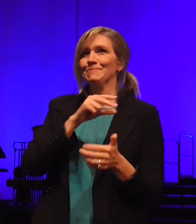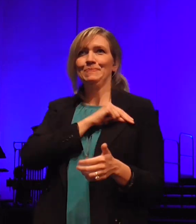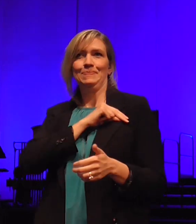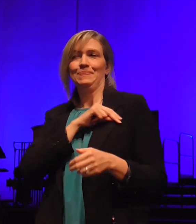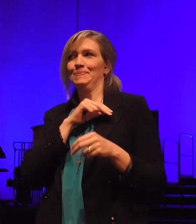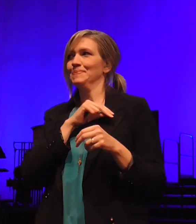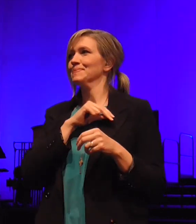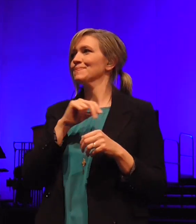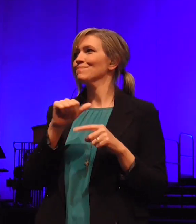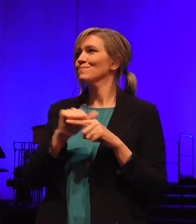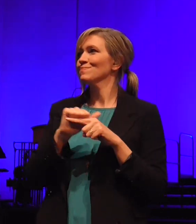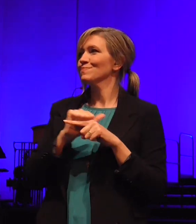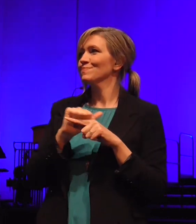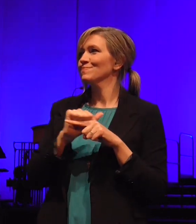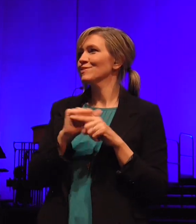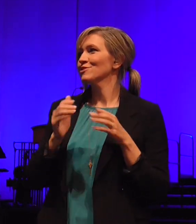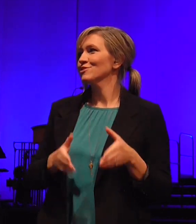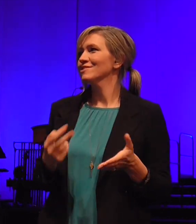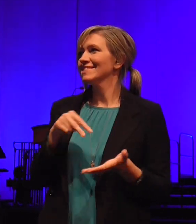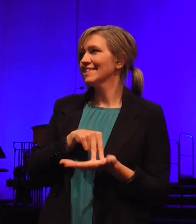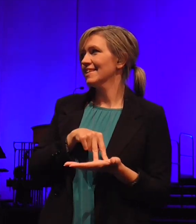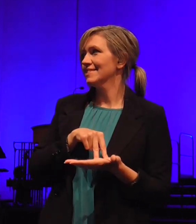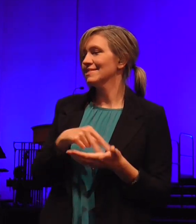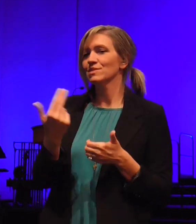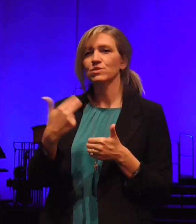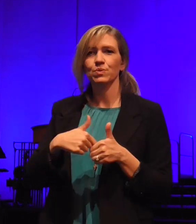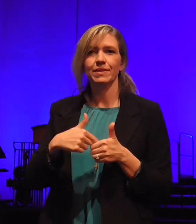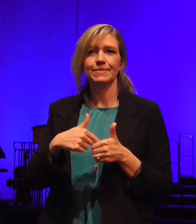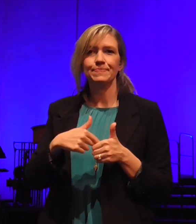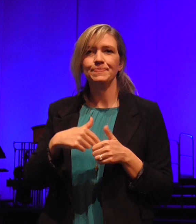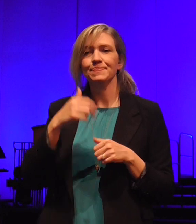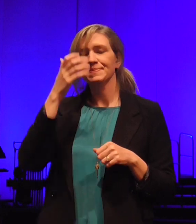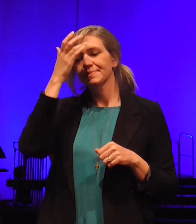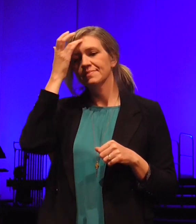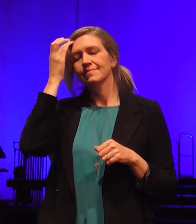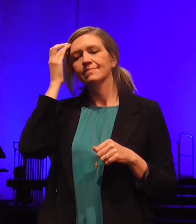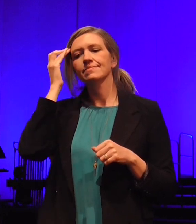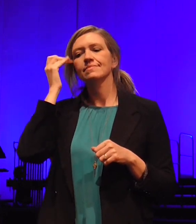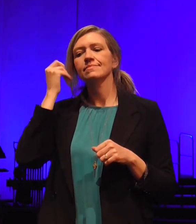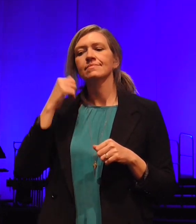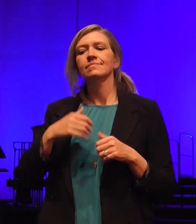paneled prayer practitioners, to stand and join me.